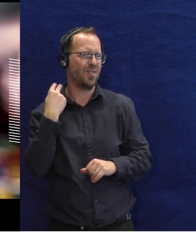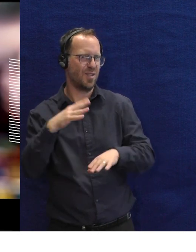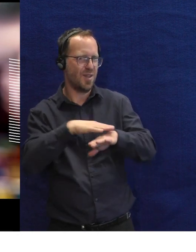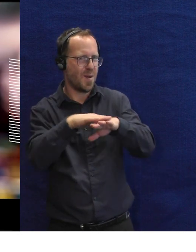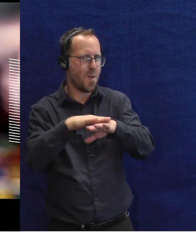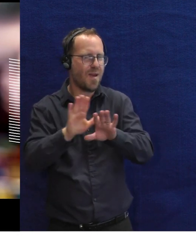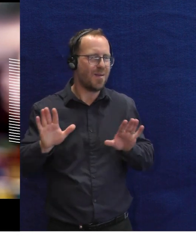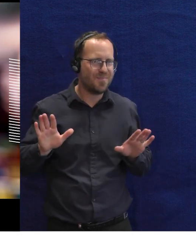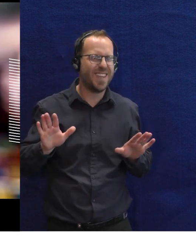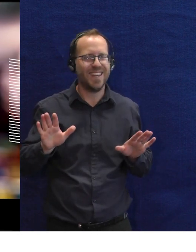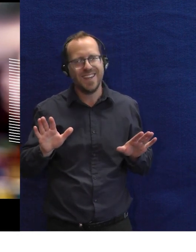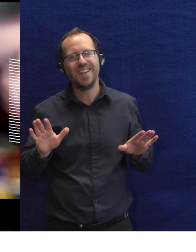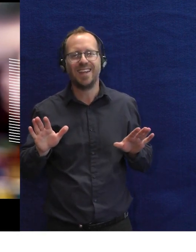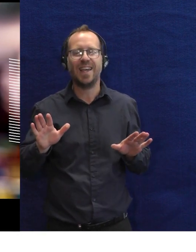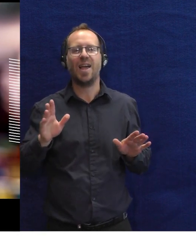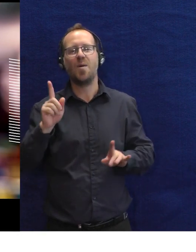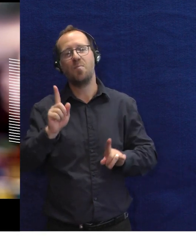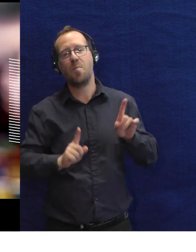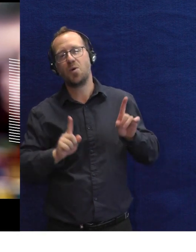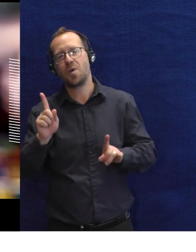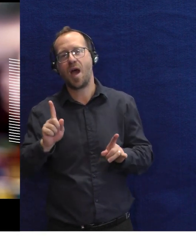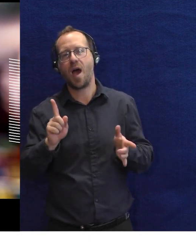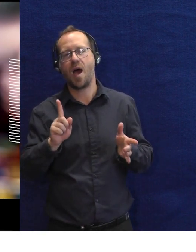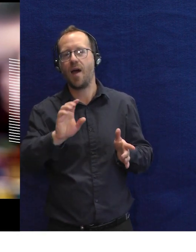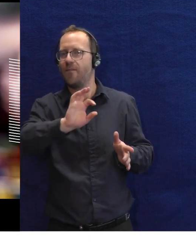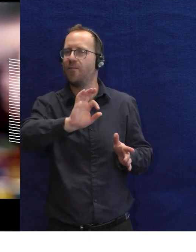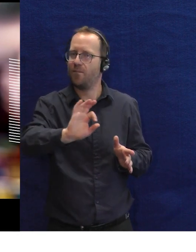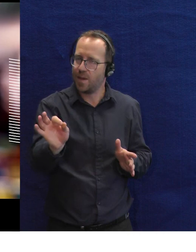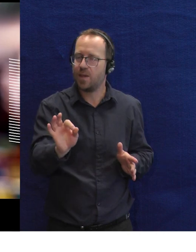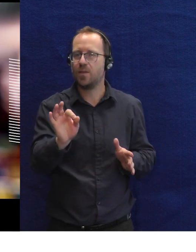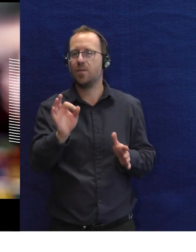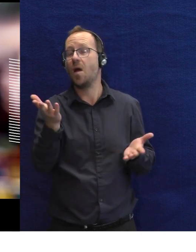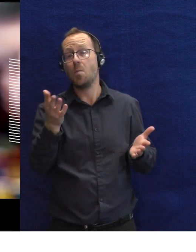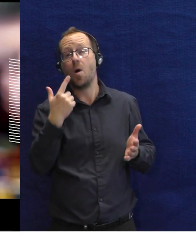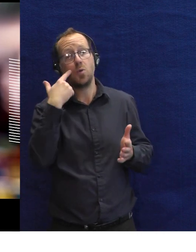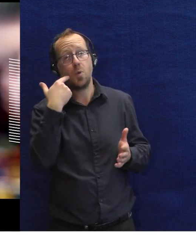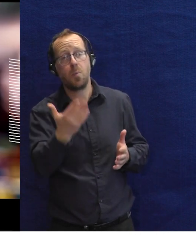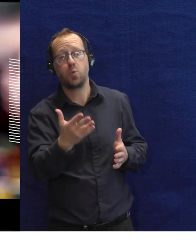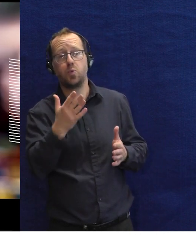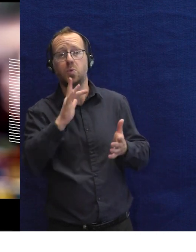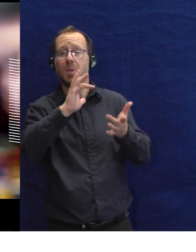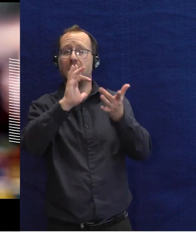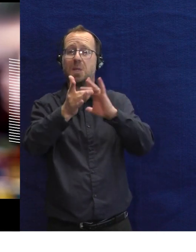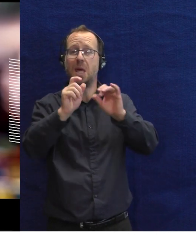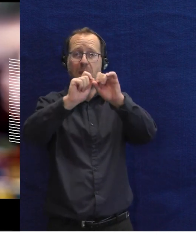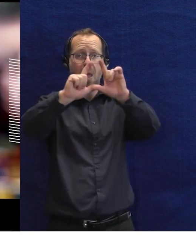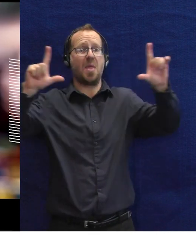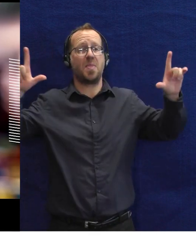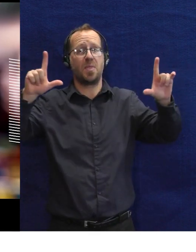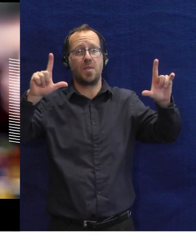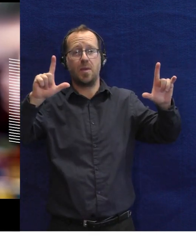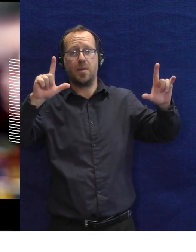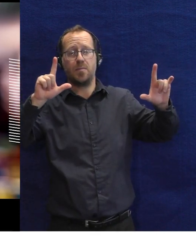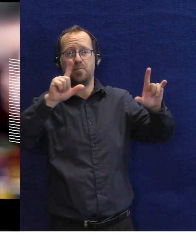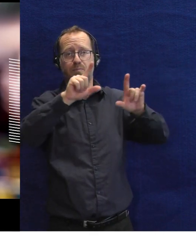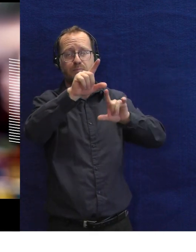Unfortunately, they are just in English, but the information on the website and on the flyers might be of use for you. And